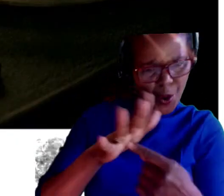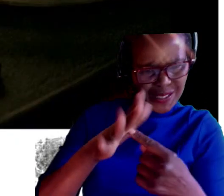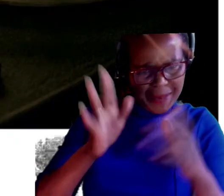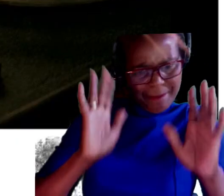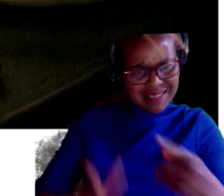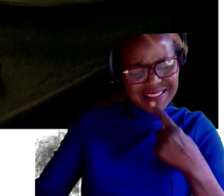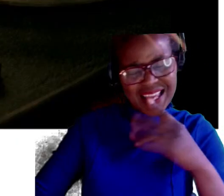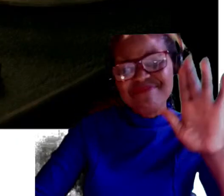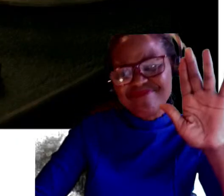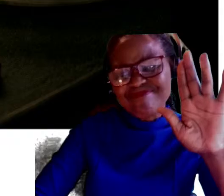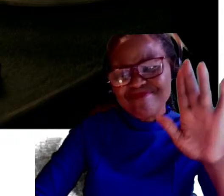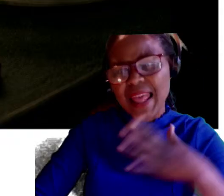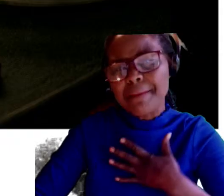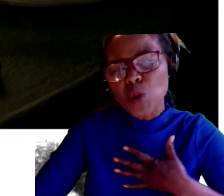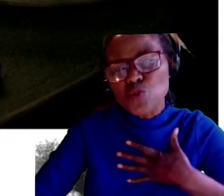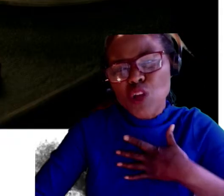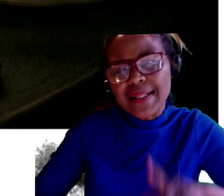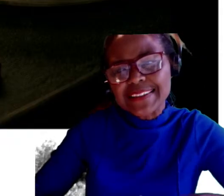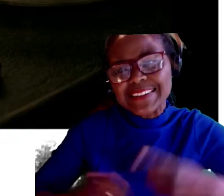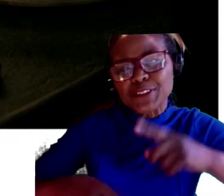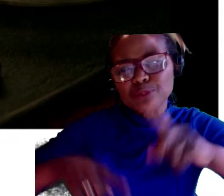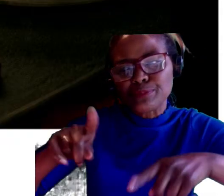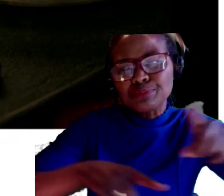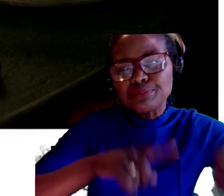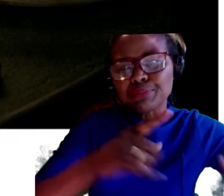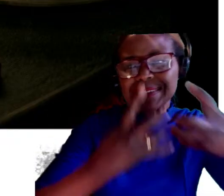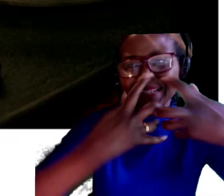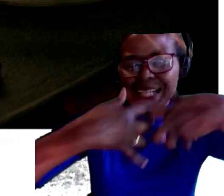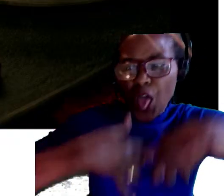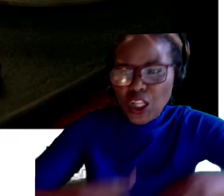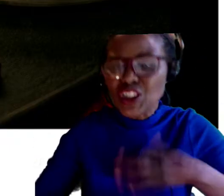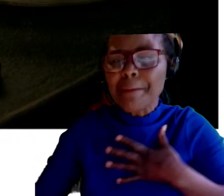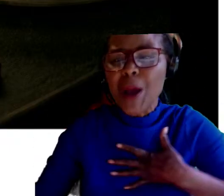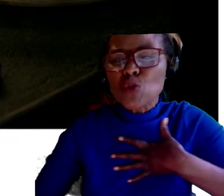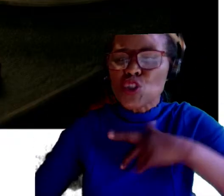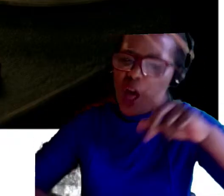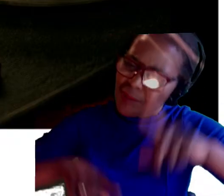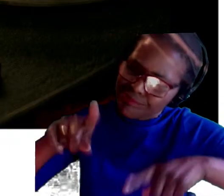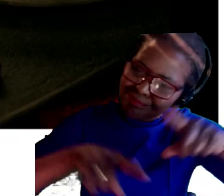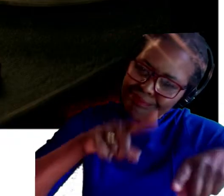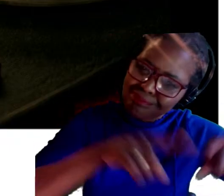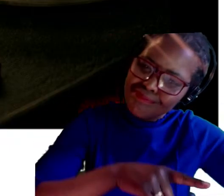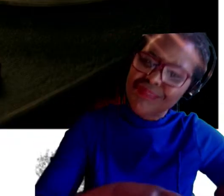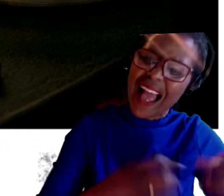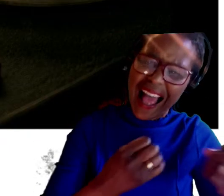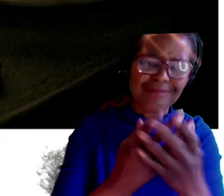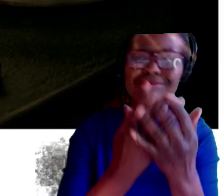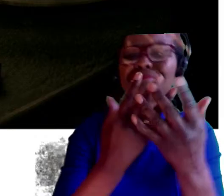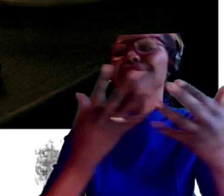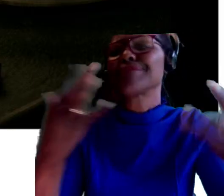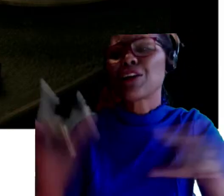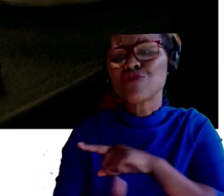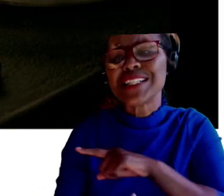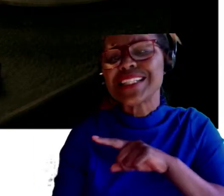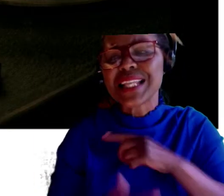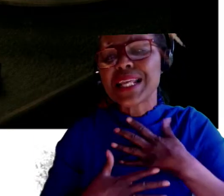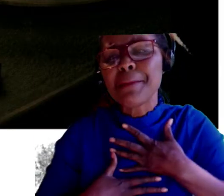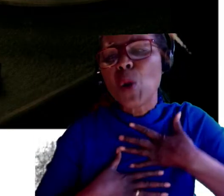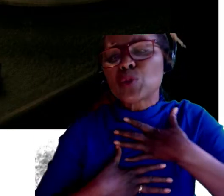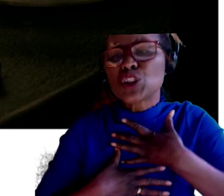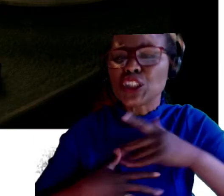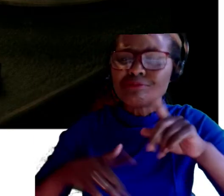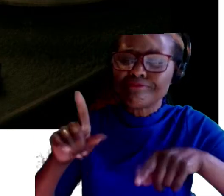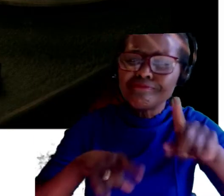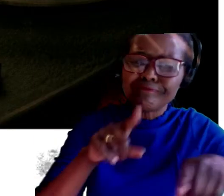different emotional connections to different kinds of technology for as many reasons as there are humans alive. I'm telling you all these